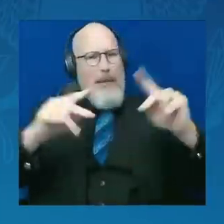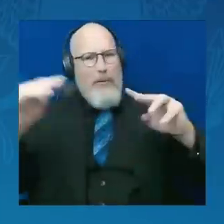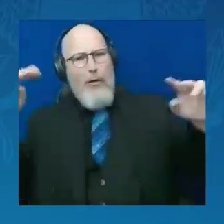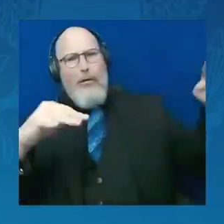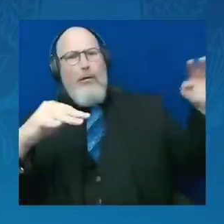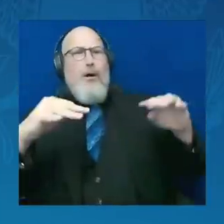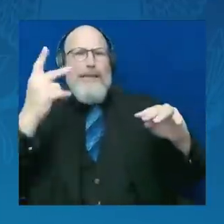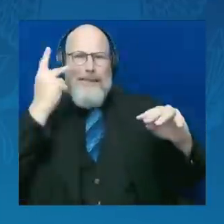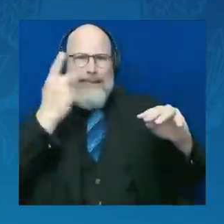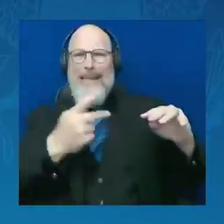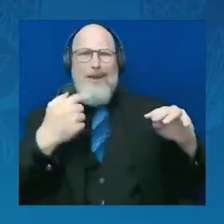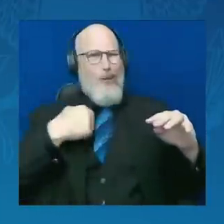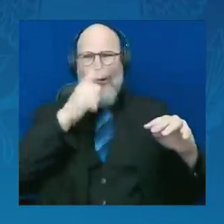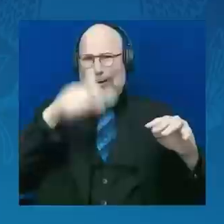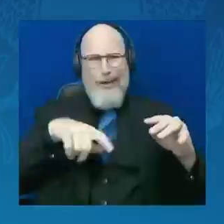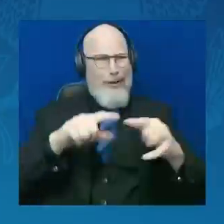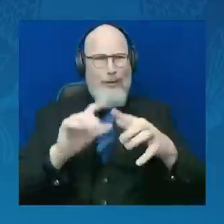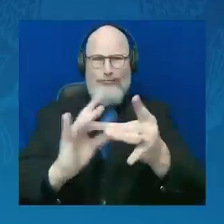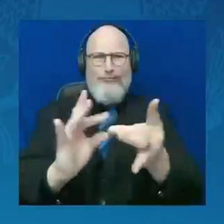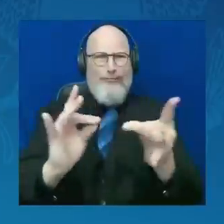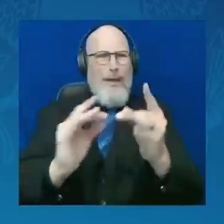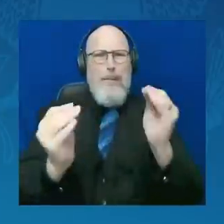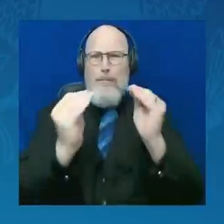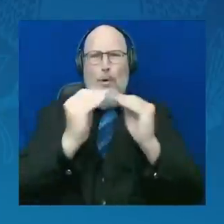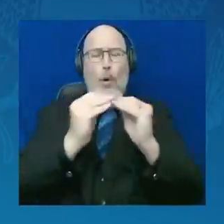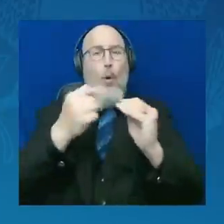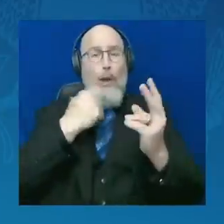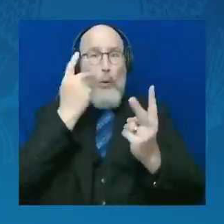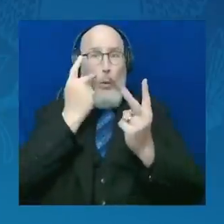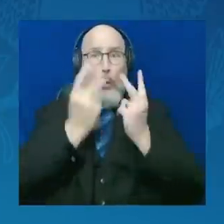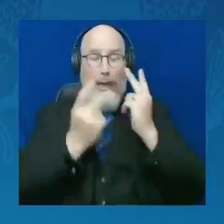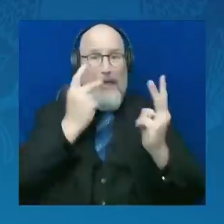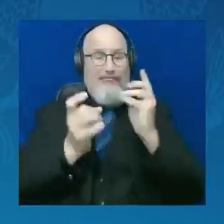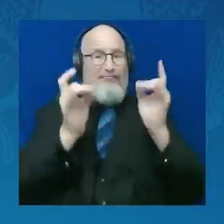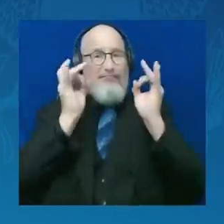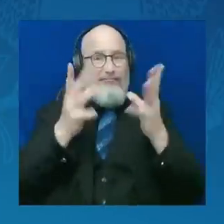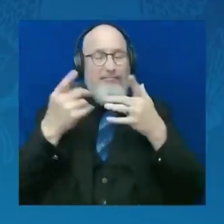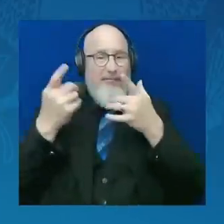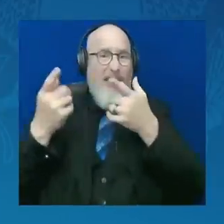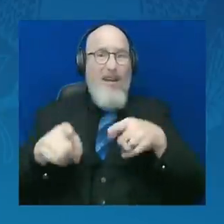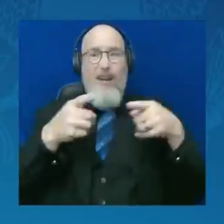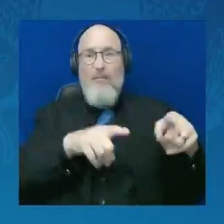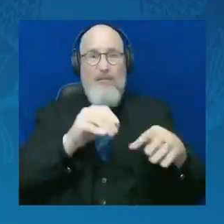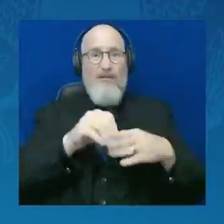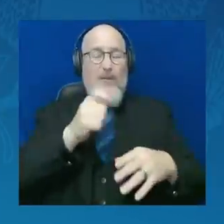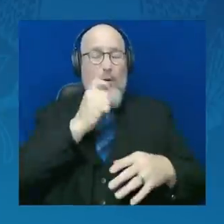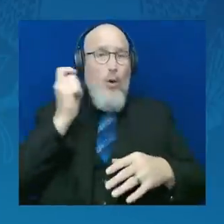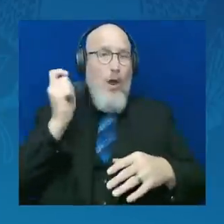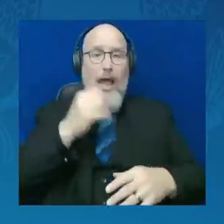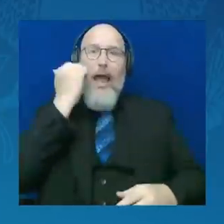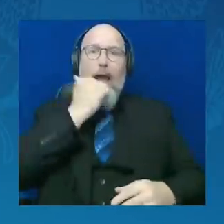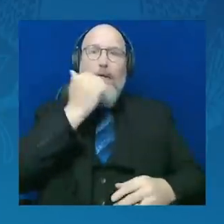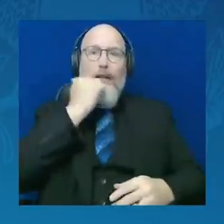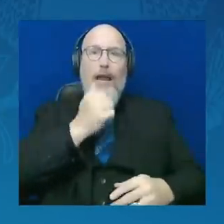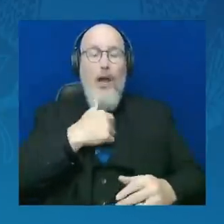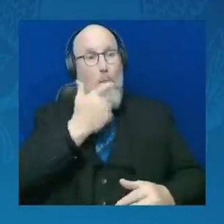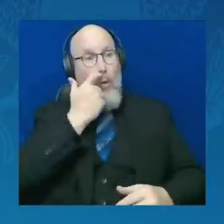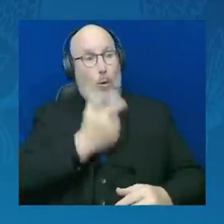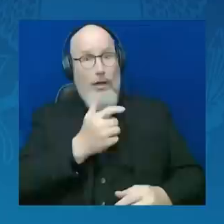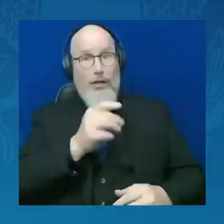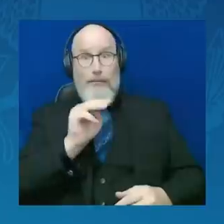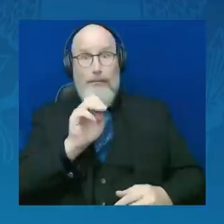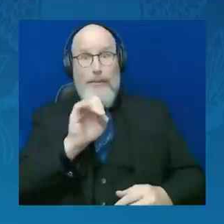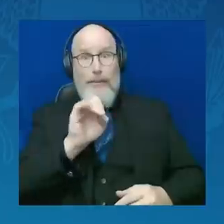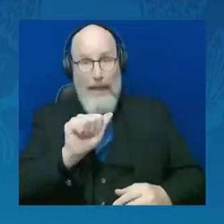able to witness the dramatic scenes unfolding in Ukraine. Every day in the media, you can see those horrific, horrifying scenes. But at the